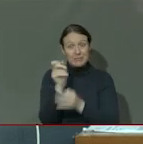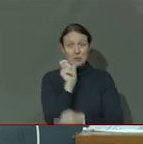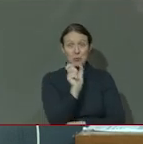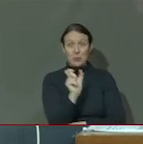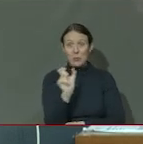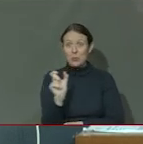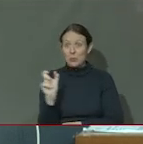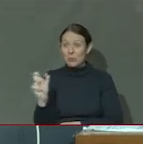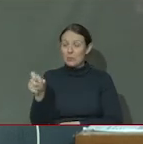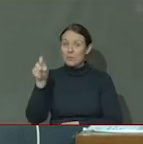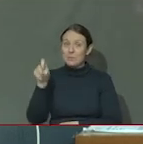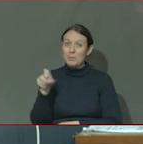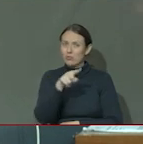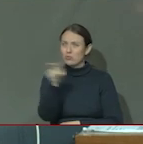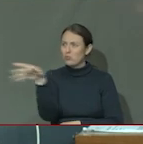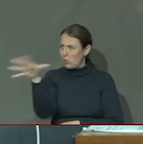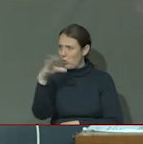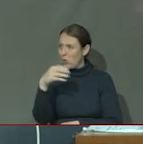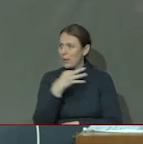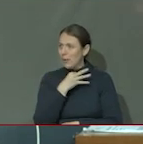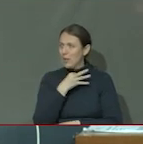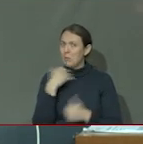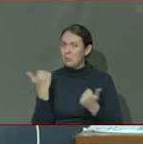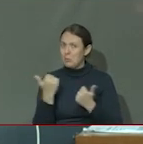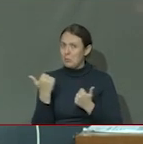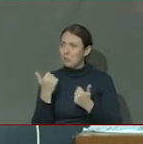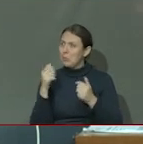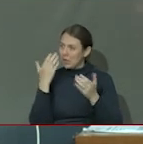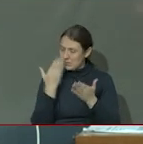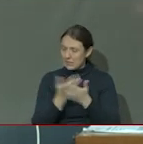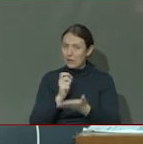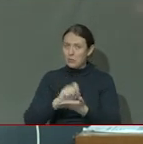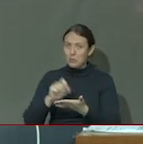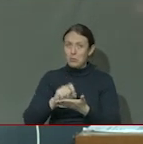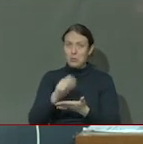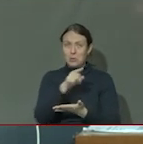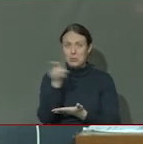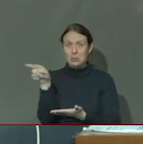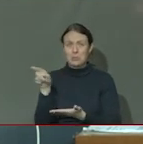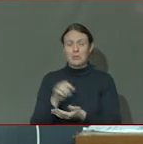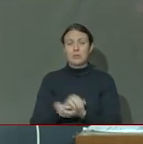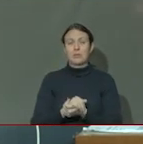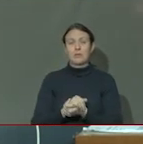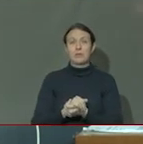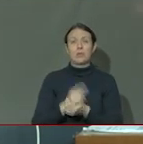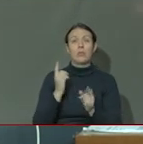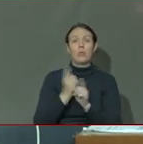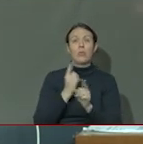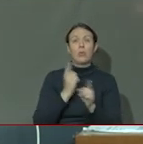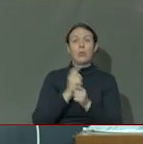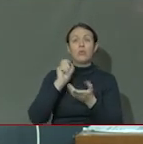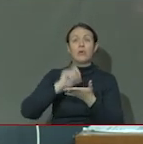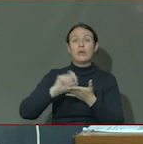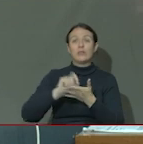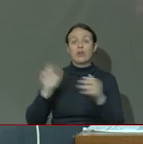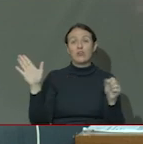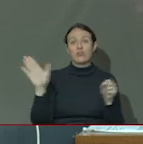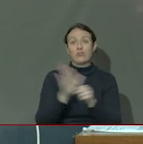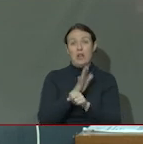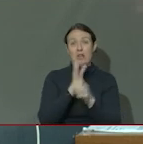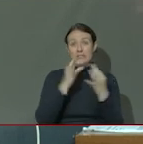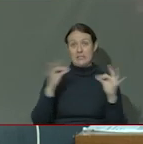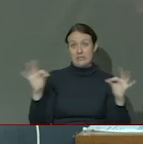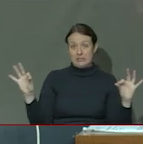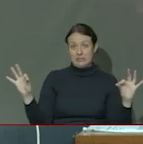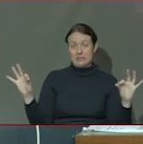can do it because you're all good with English. You can do it. So you must always write with complete